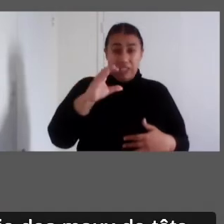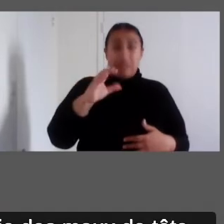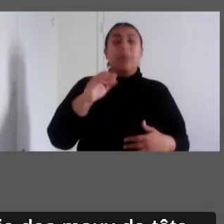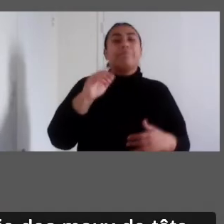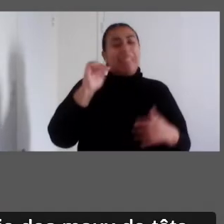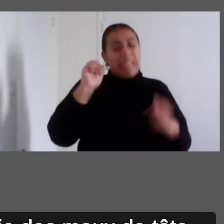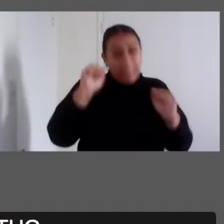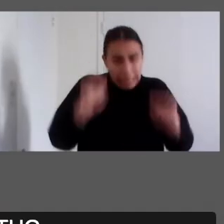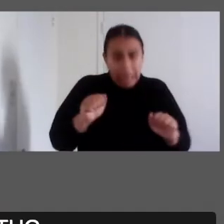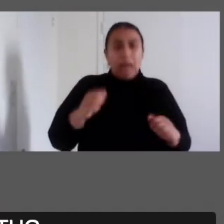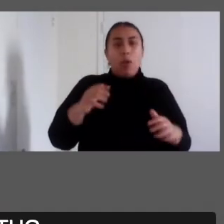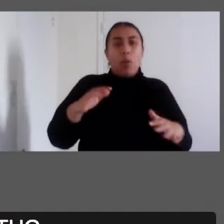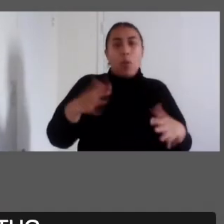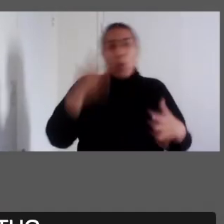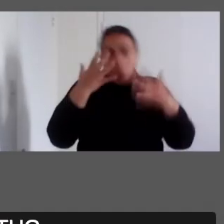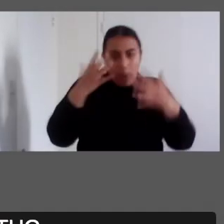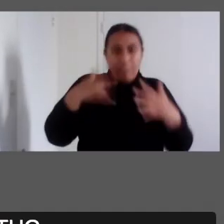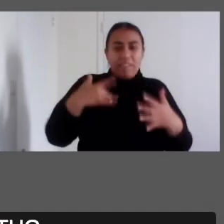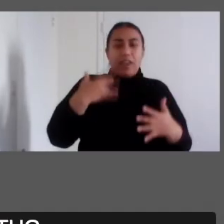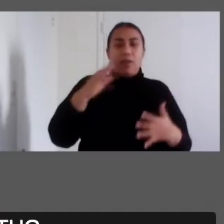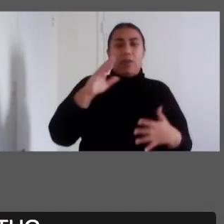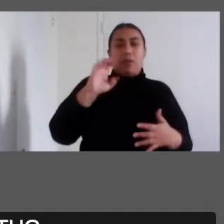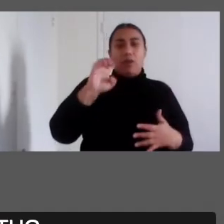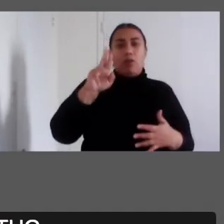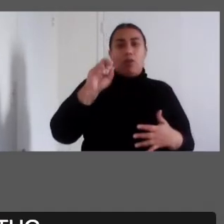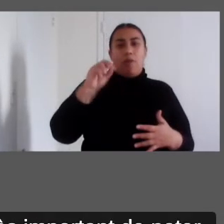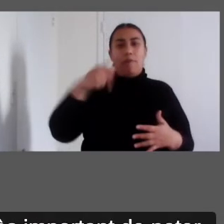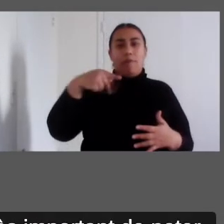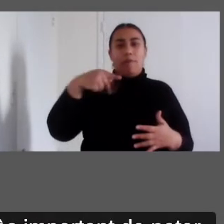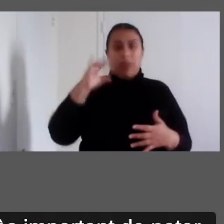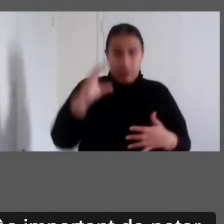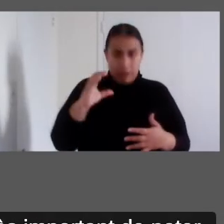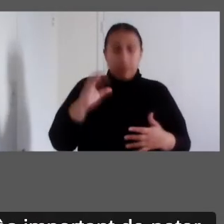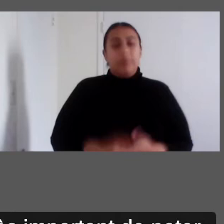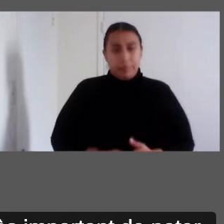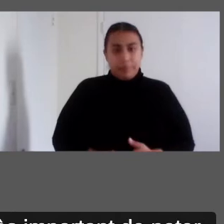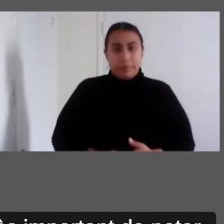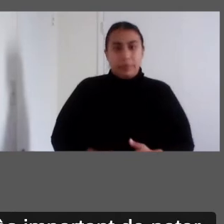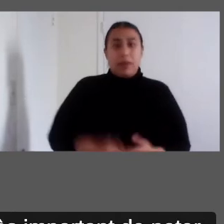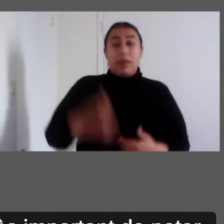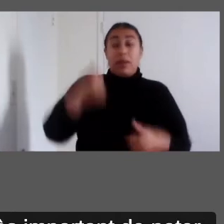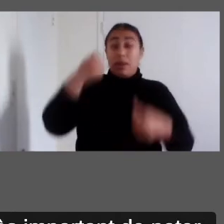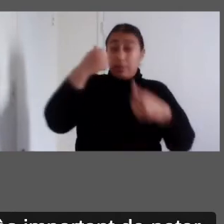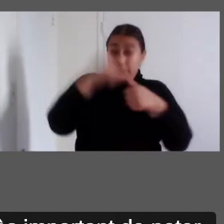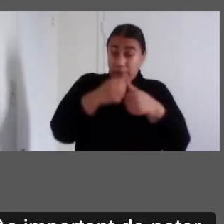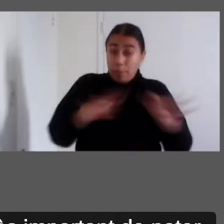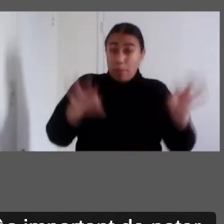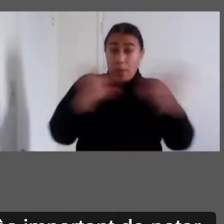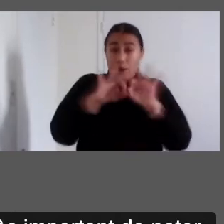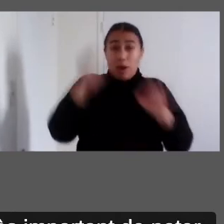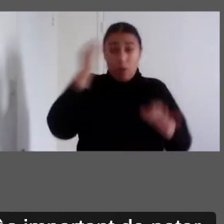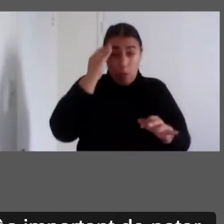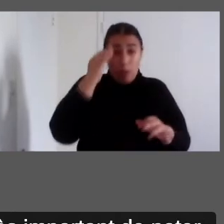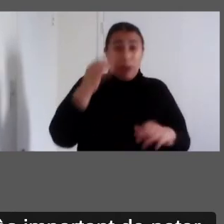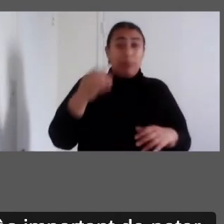The second compound that we use is THC. Now, THC is the psychoactive component of cannabis, but it's very